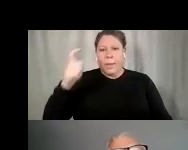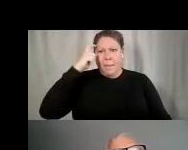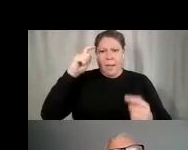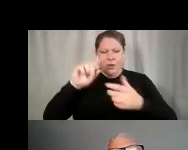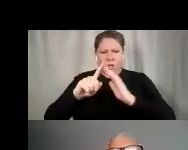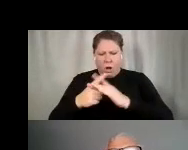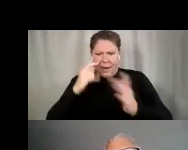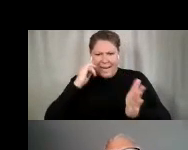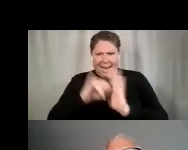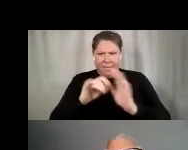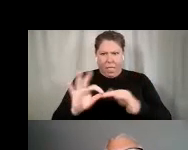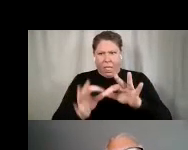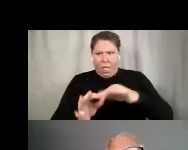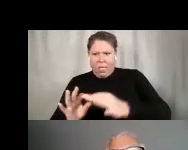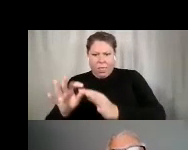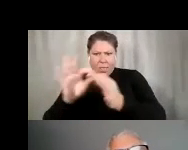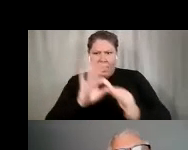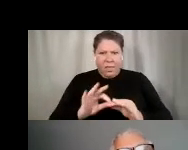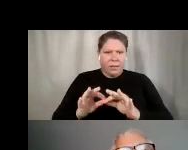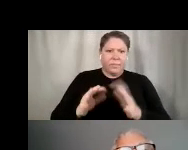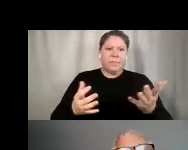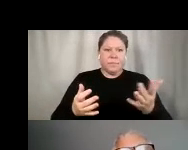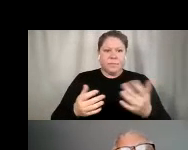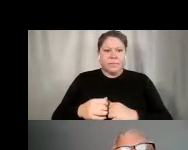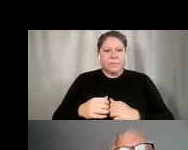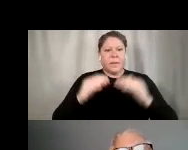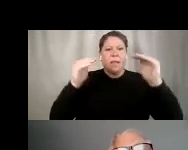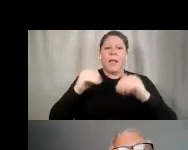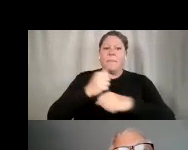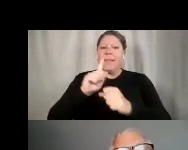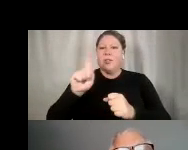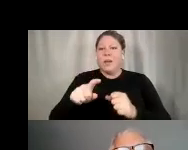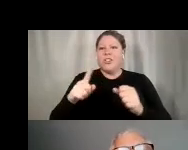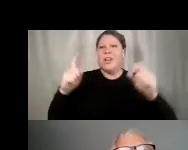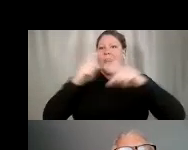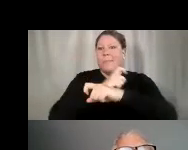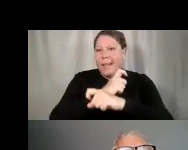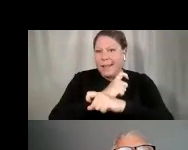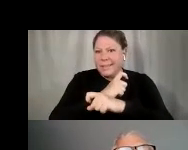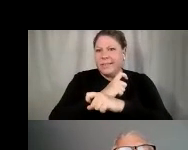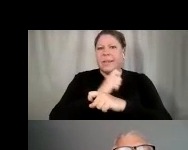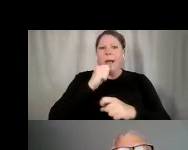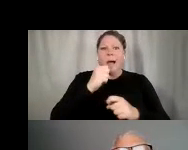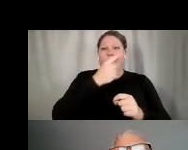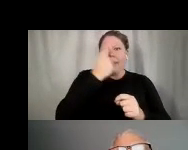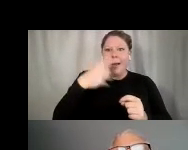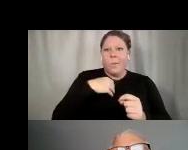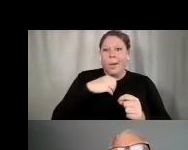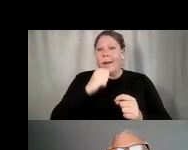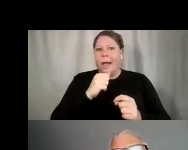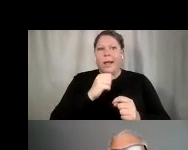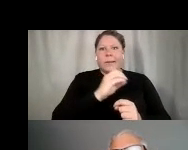more complex, by making the question not binary, yes or no, but by making it more complex. Um,